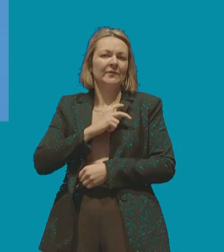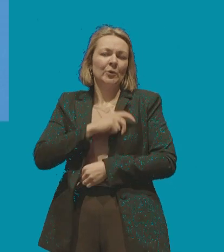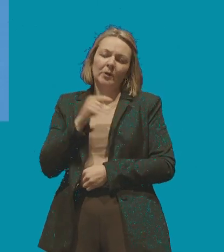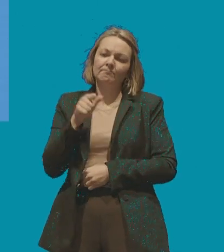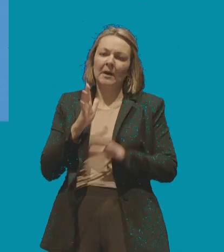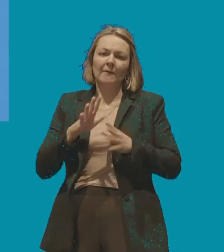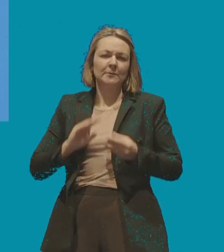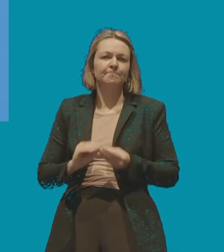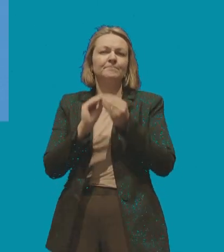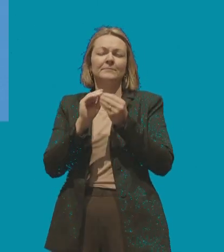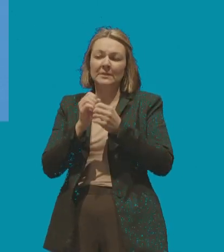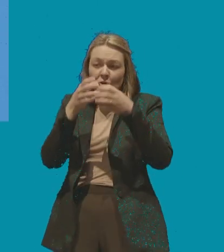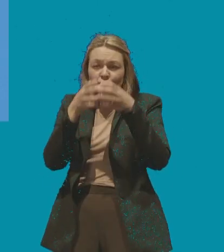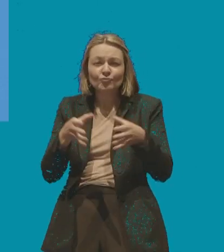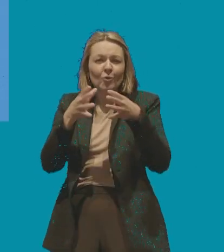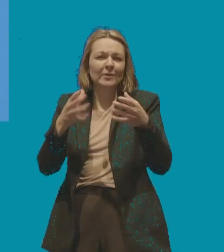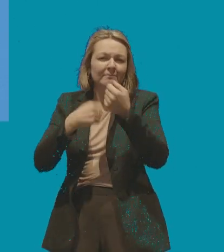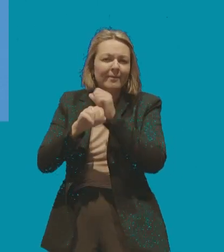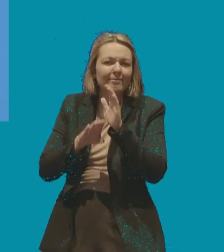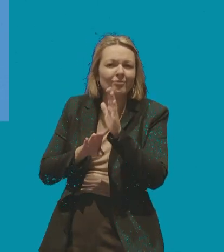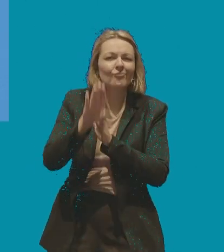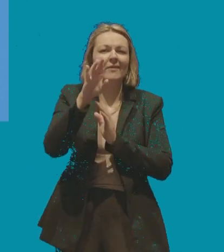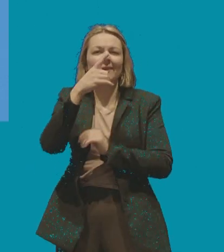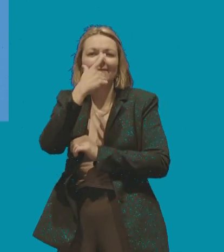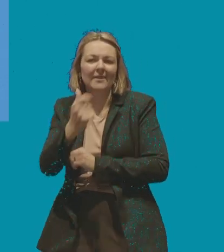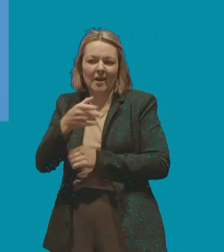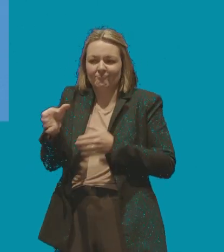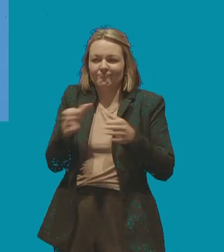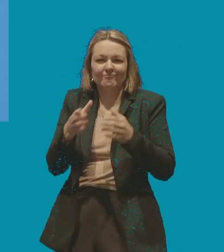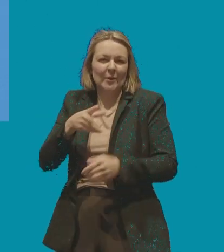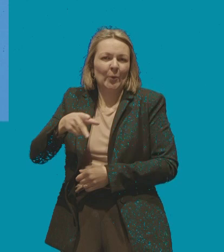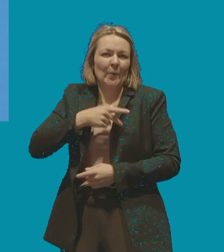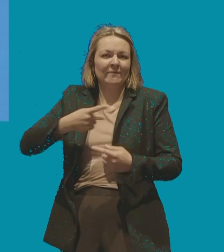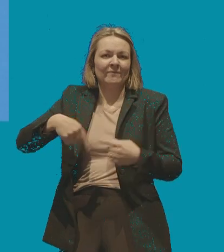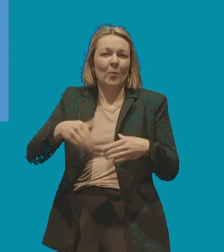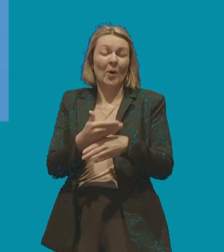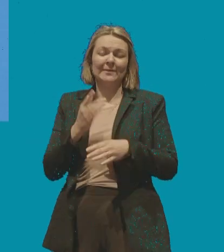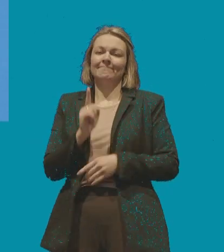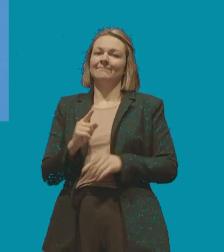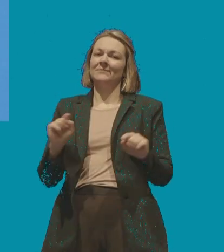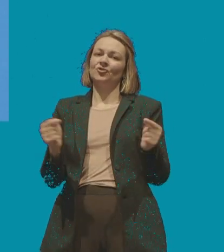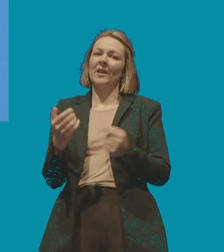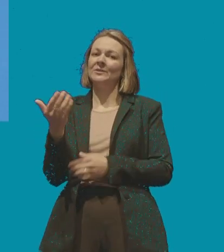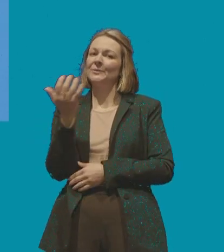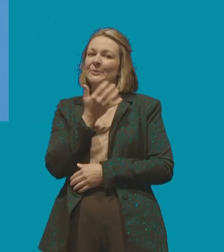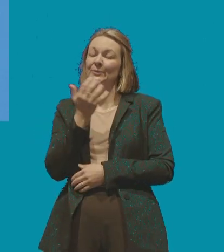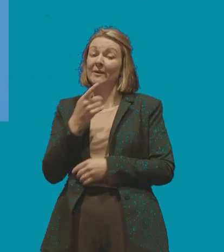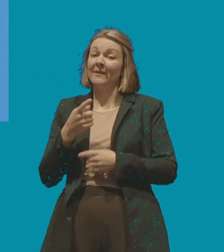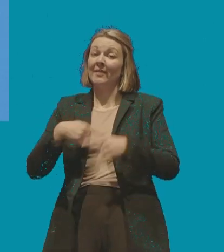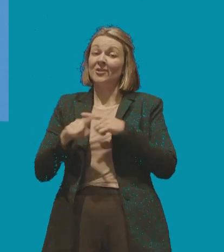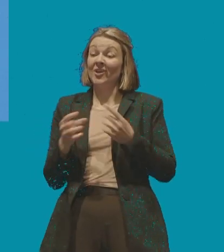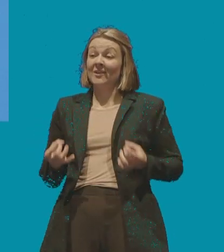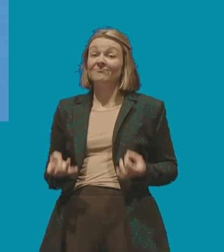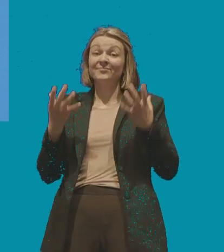movement. One that is growing, that is thriving, that can win for workers. And this is the challenge. Because last year, despite all the industrial